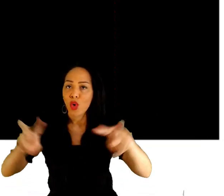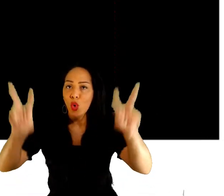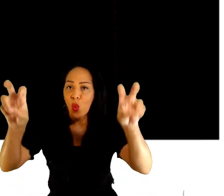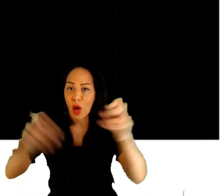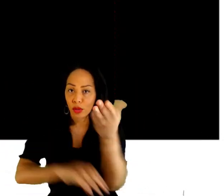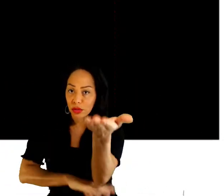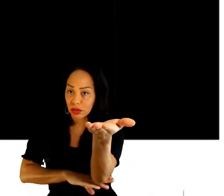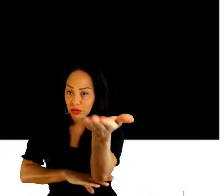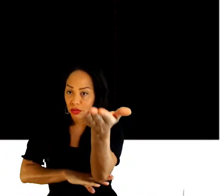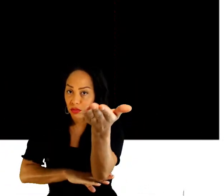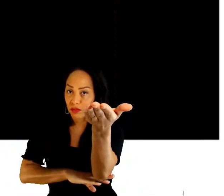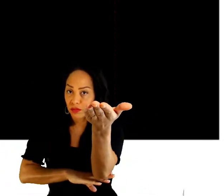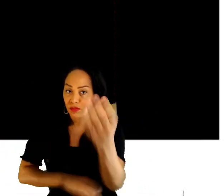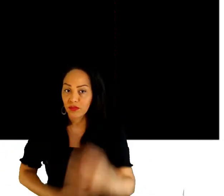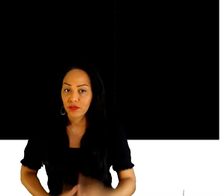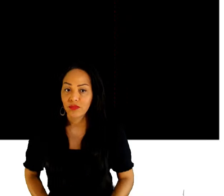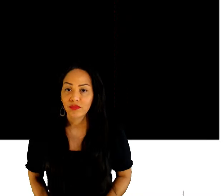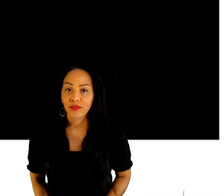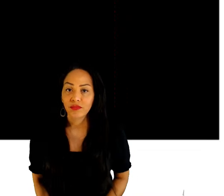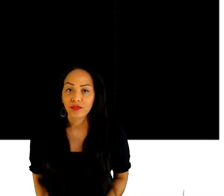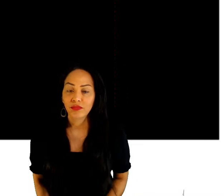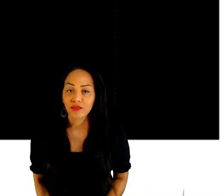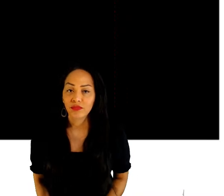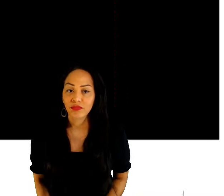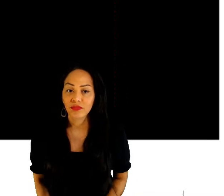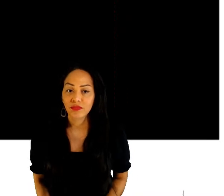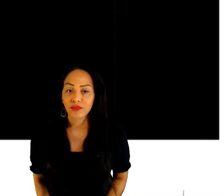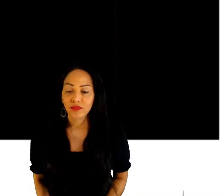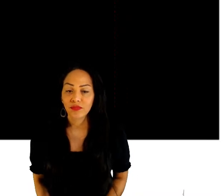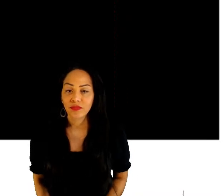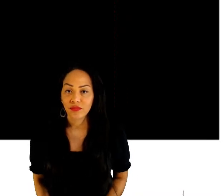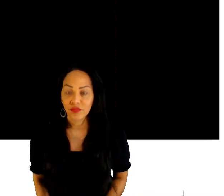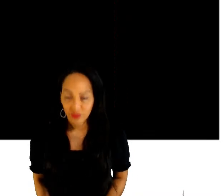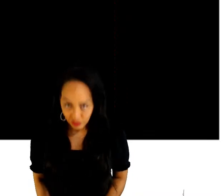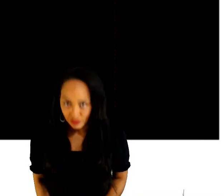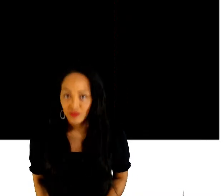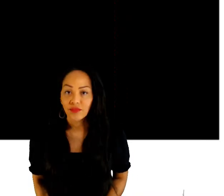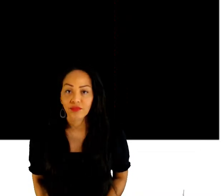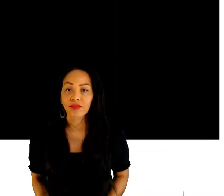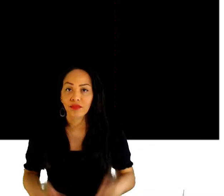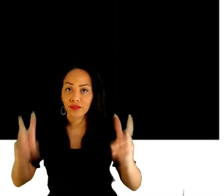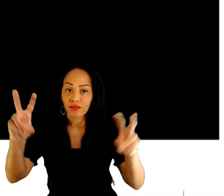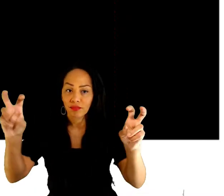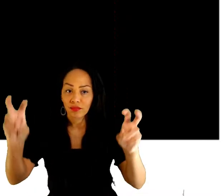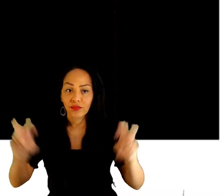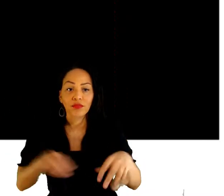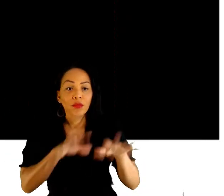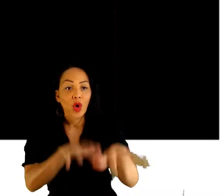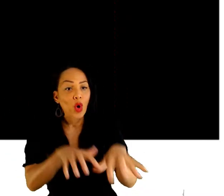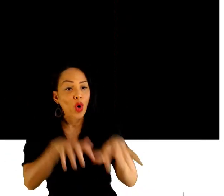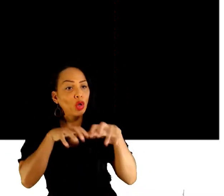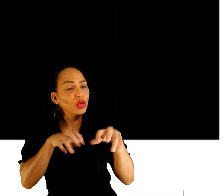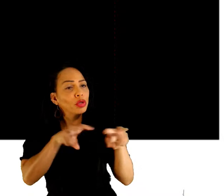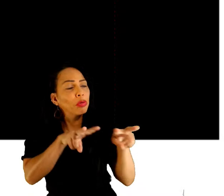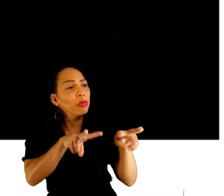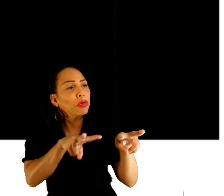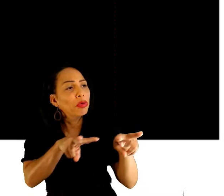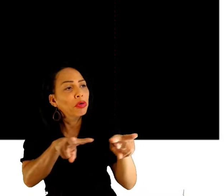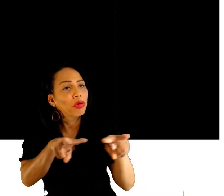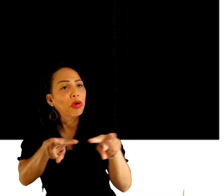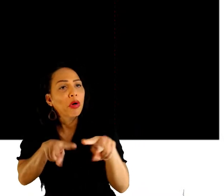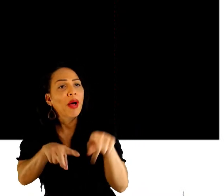the first things the audience see when a performance begins form a contract. This contract teaches the audience how to read